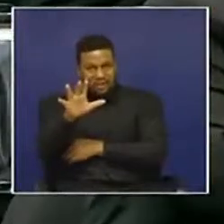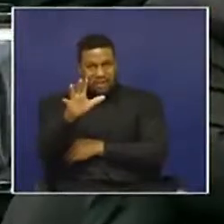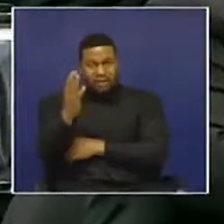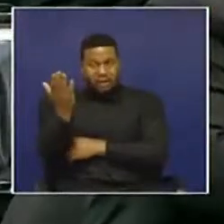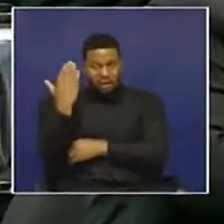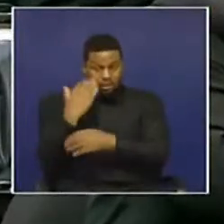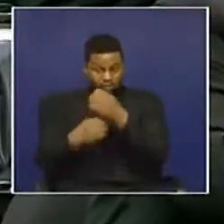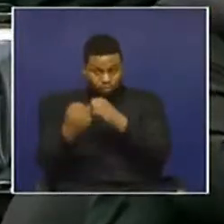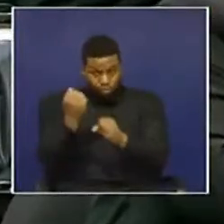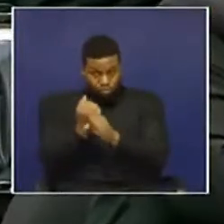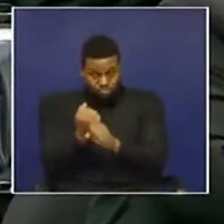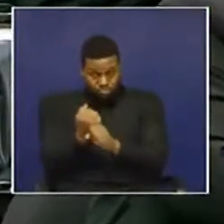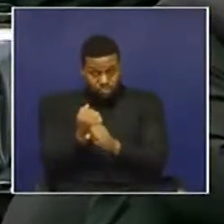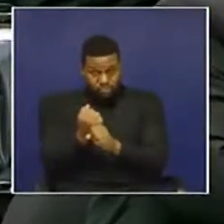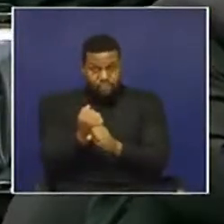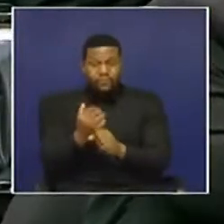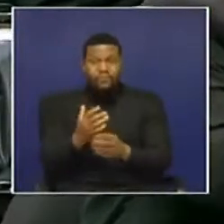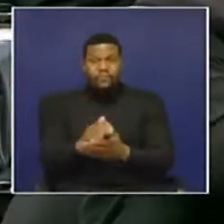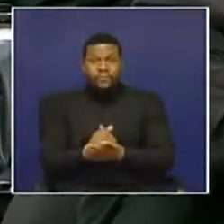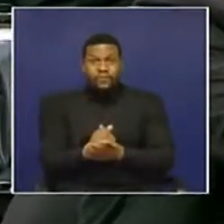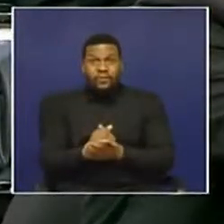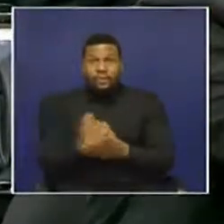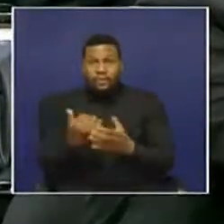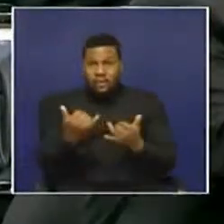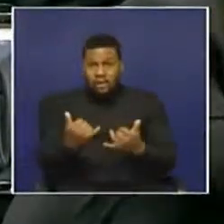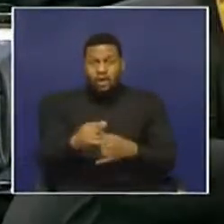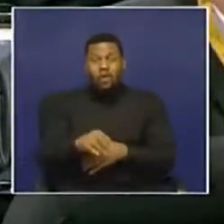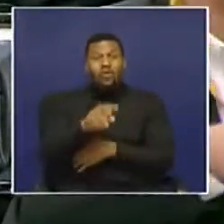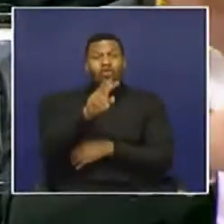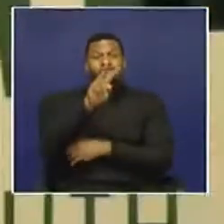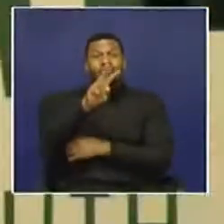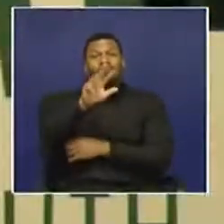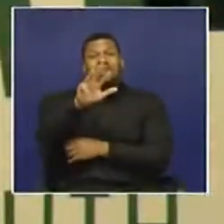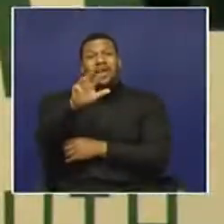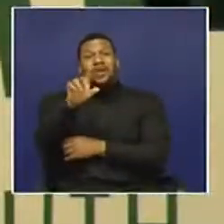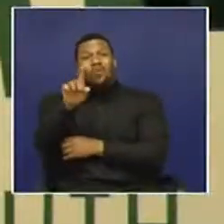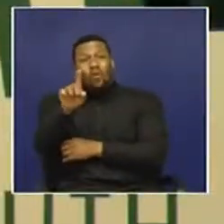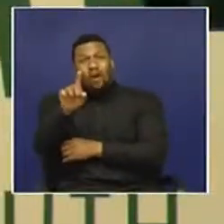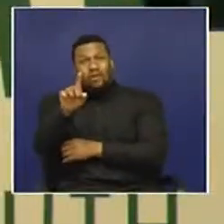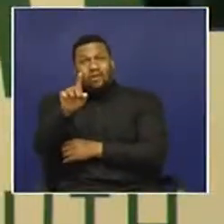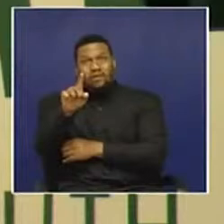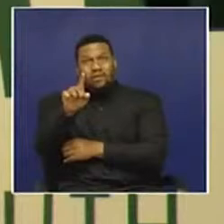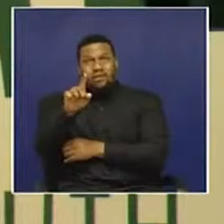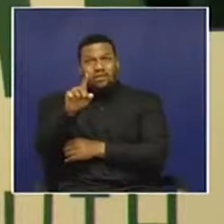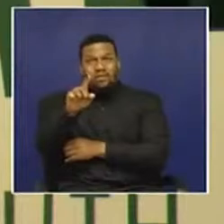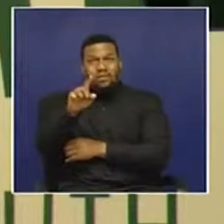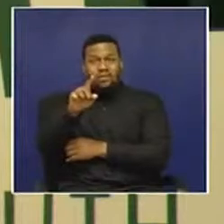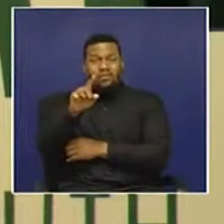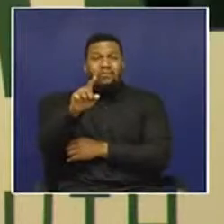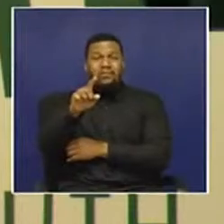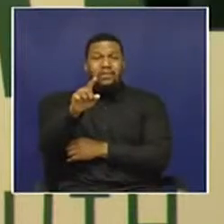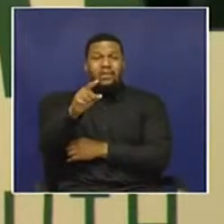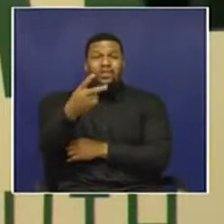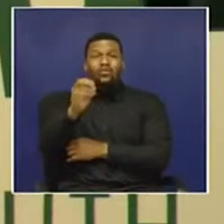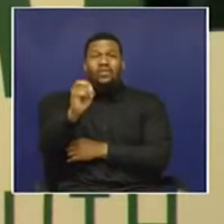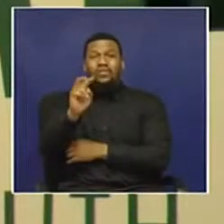25-26 to 291.2 billion in 28-29.